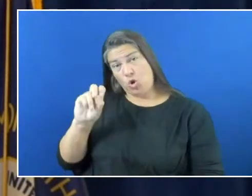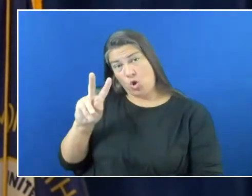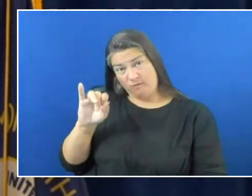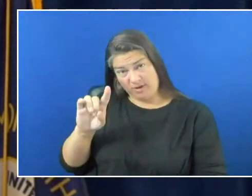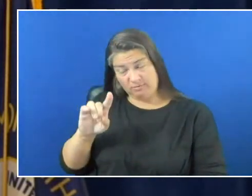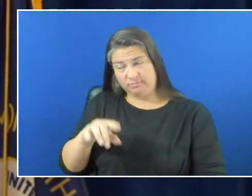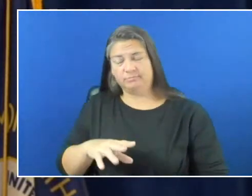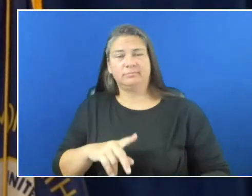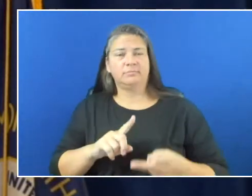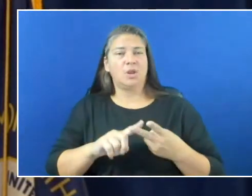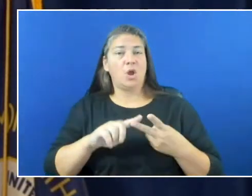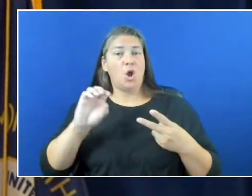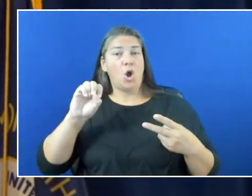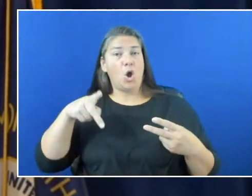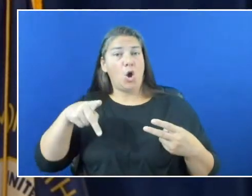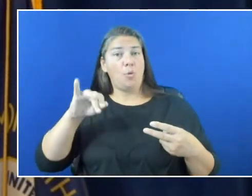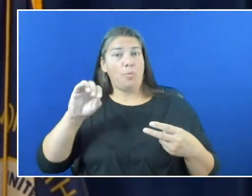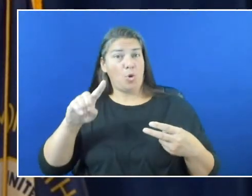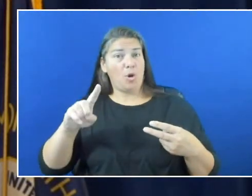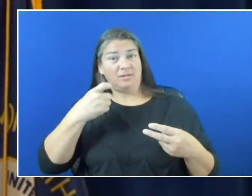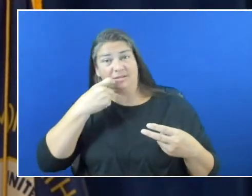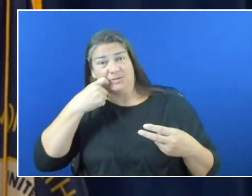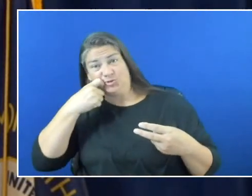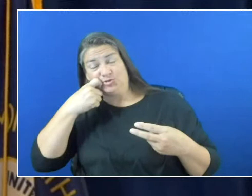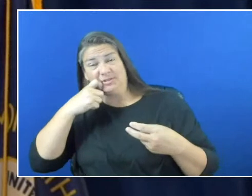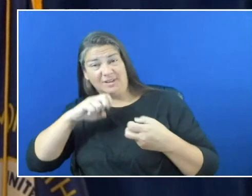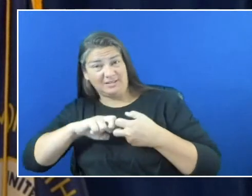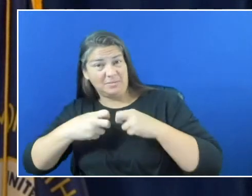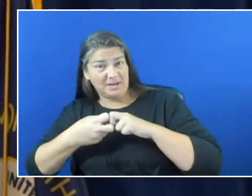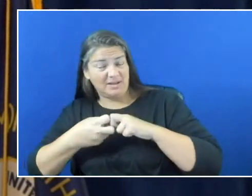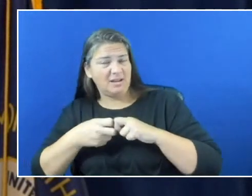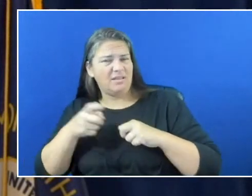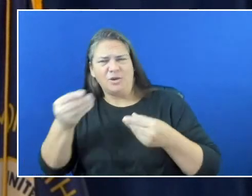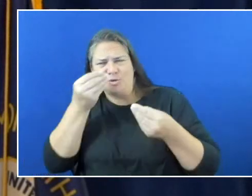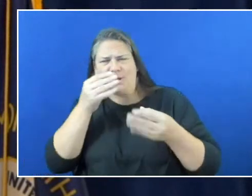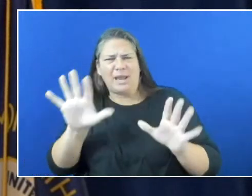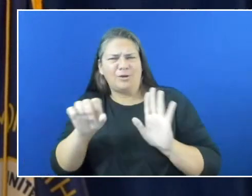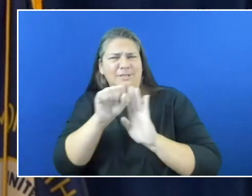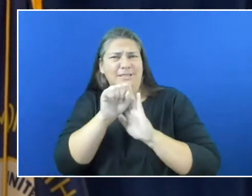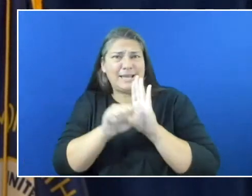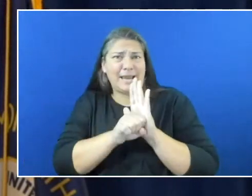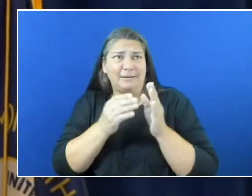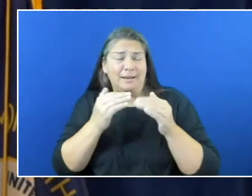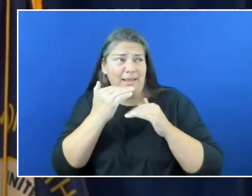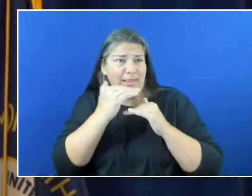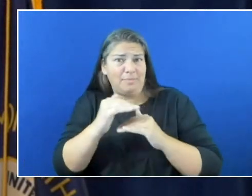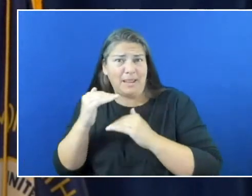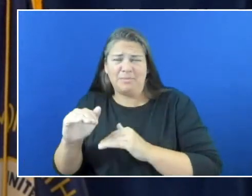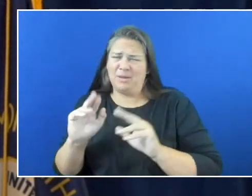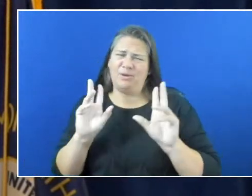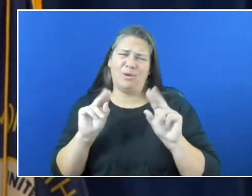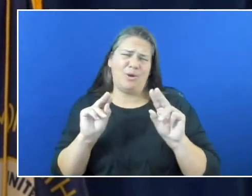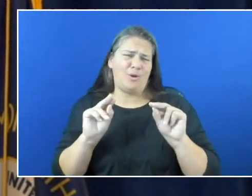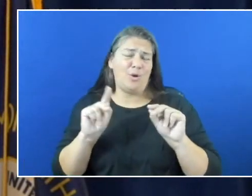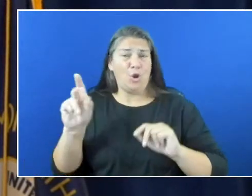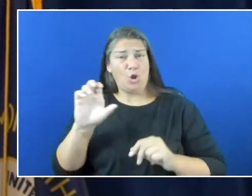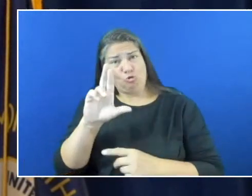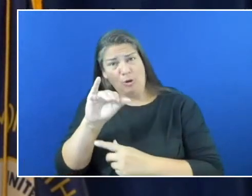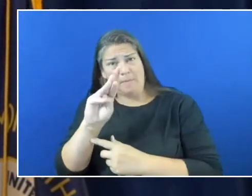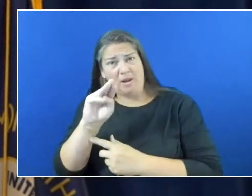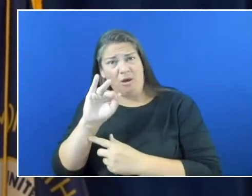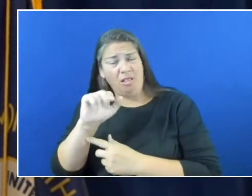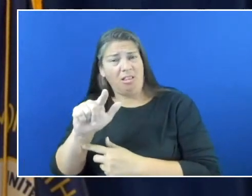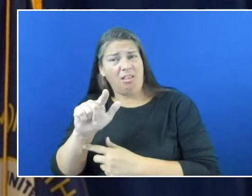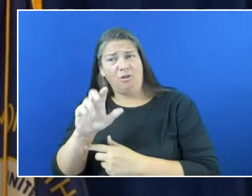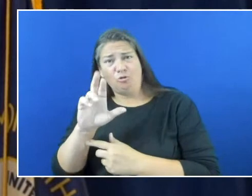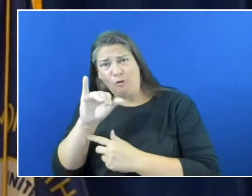caring about county lines or state lines, these traffickers, these criminals, don't either. And so we have to be innovative, flexible,